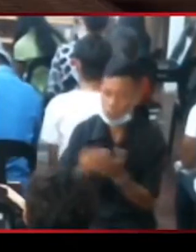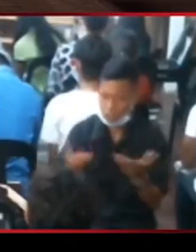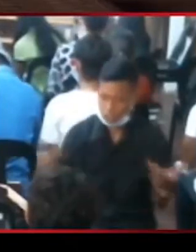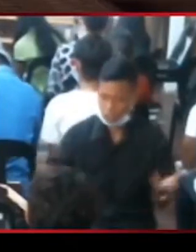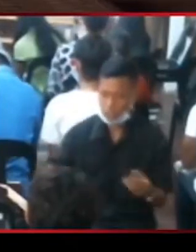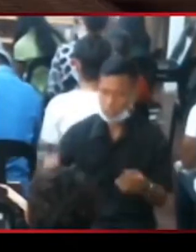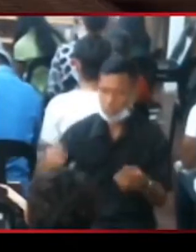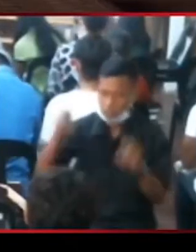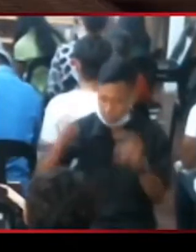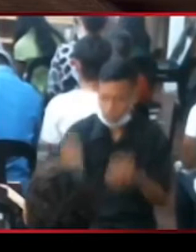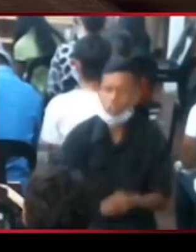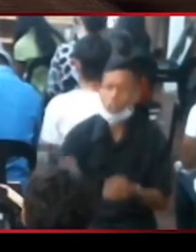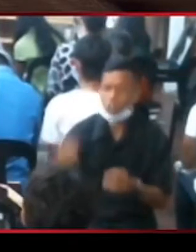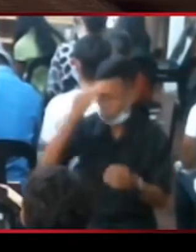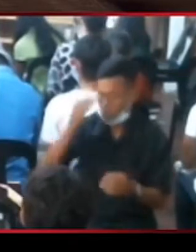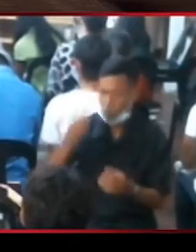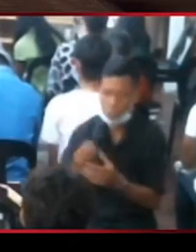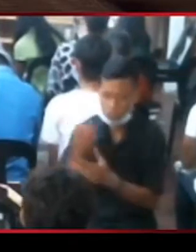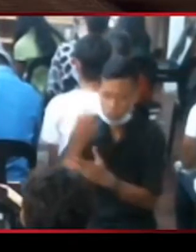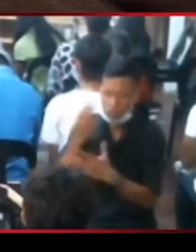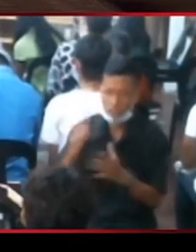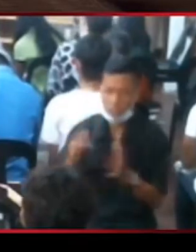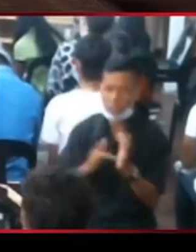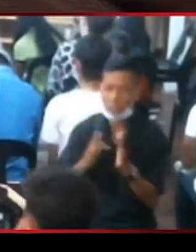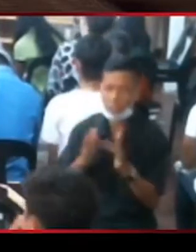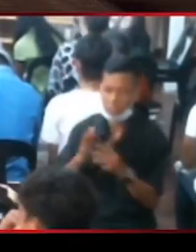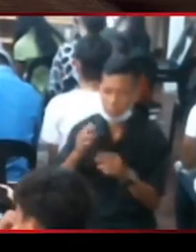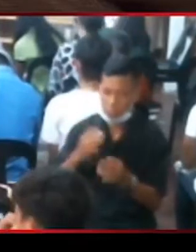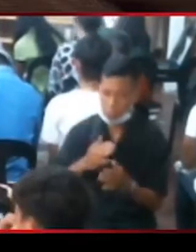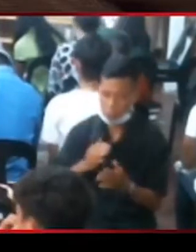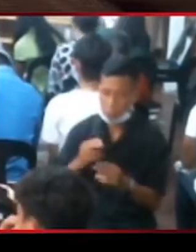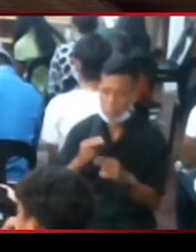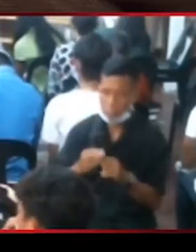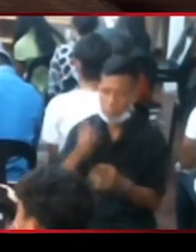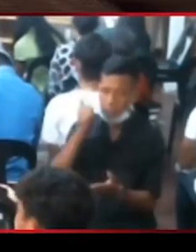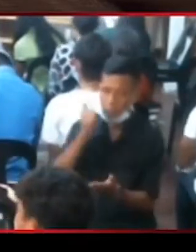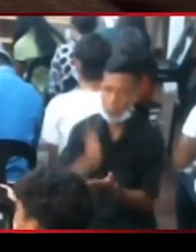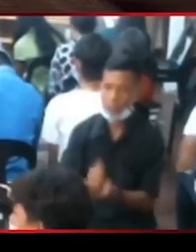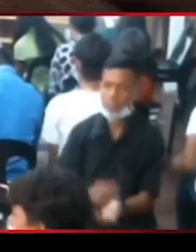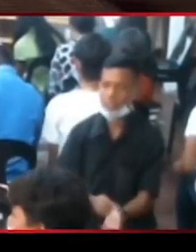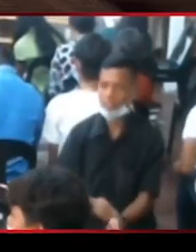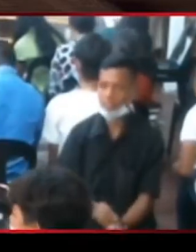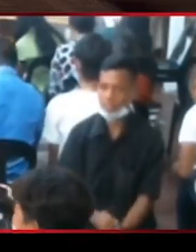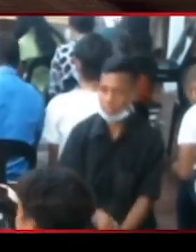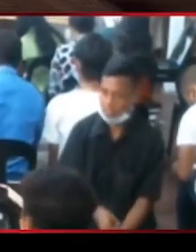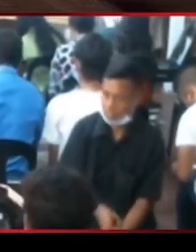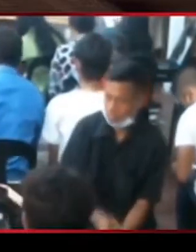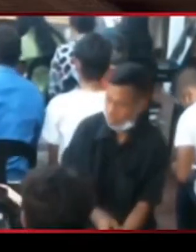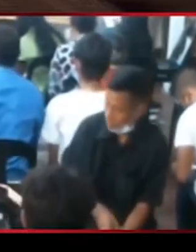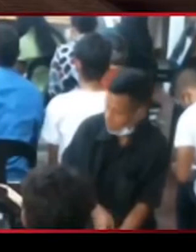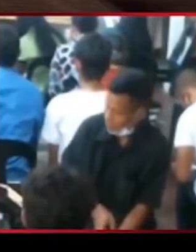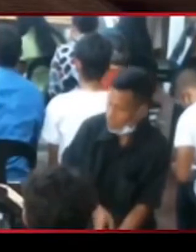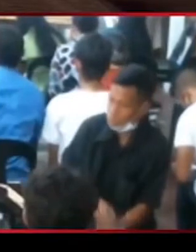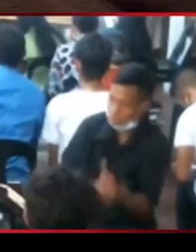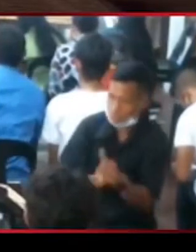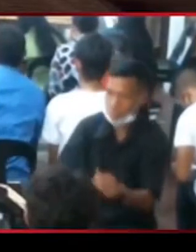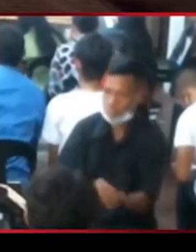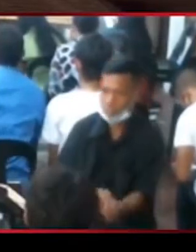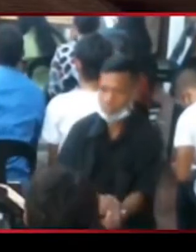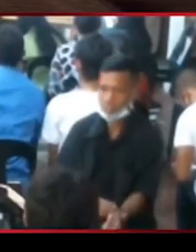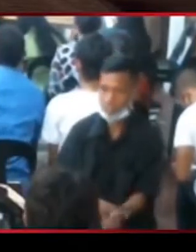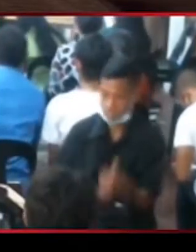we need to know and to grow in. In Jesus' name we pray. Amen. Amen. All right. Now,